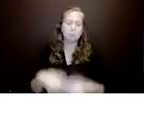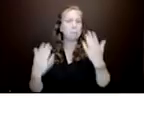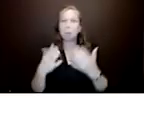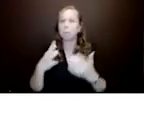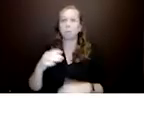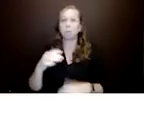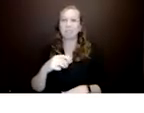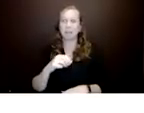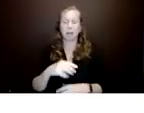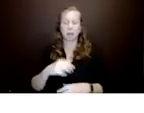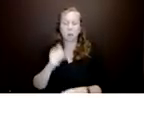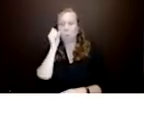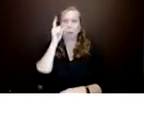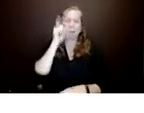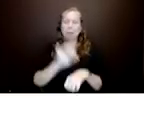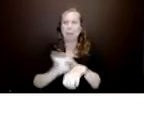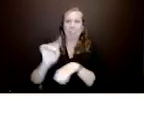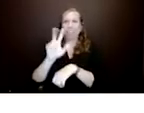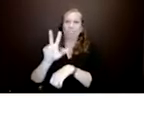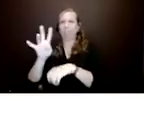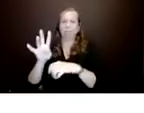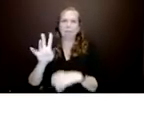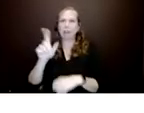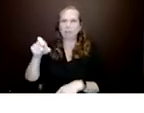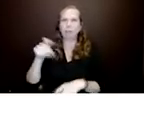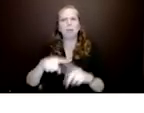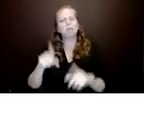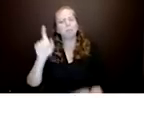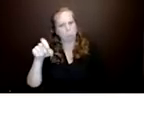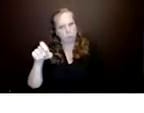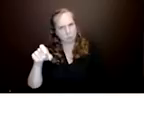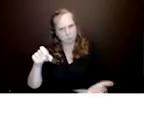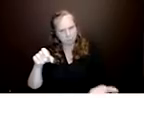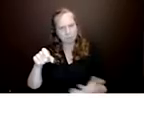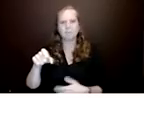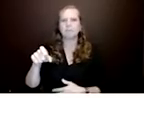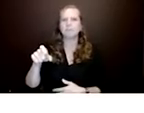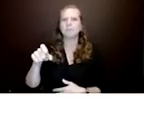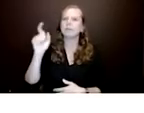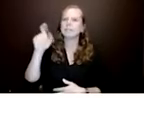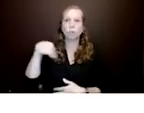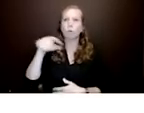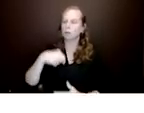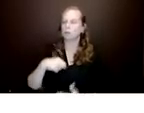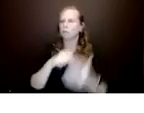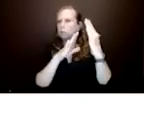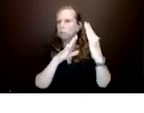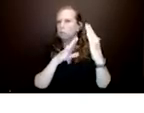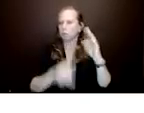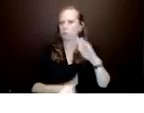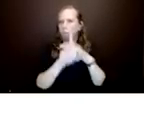up at 8:34 in the morning, but really we need you to. We need the kids to be present because it is more than